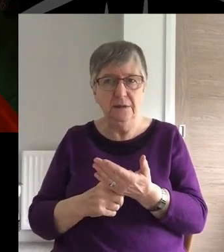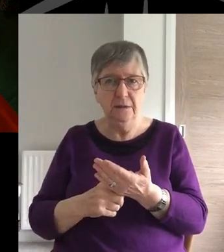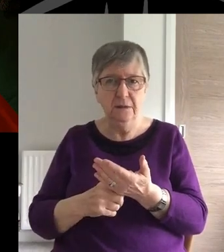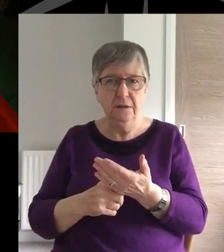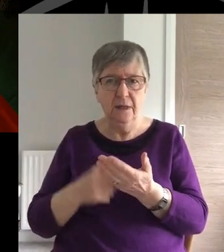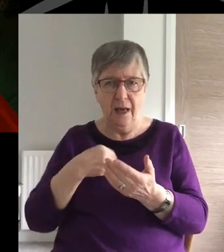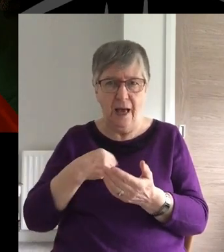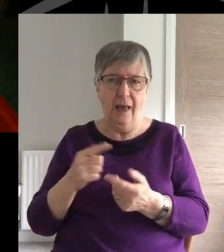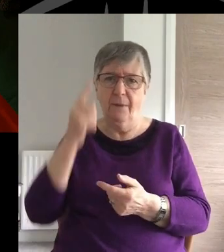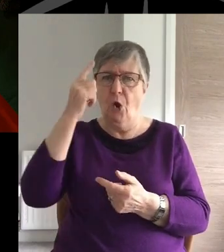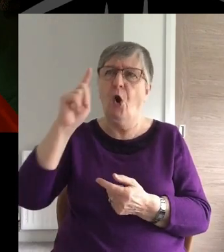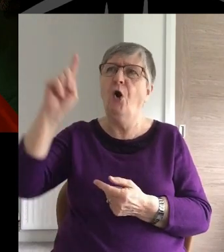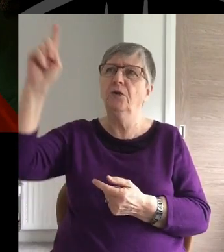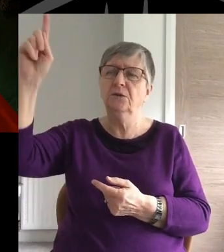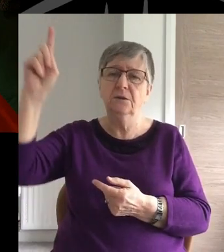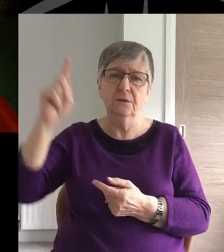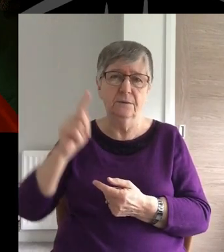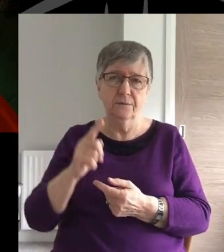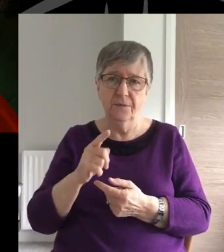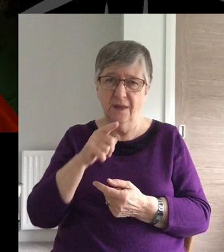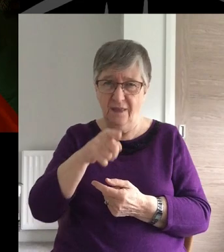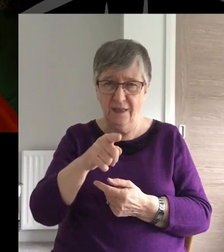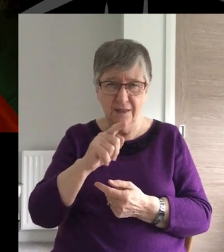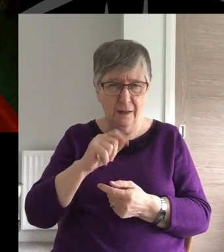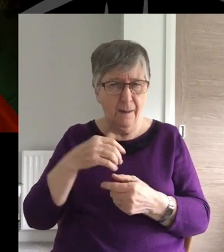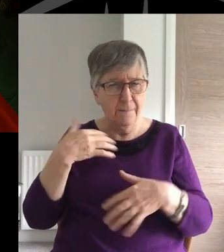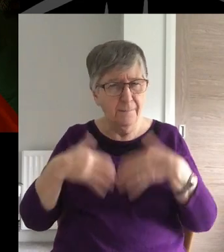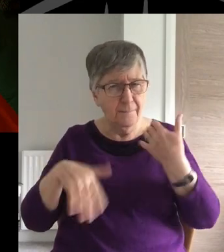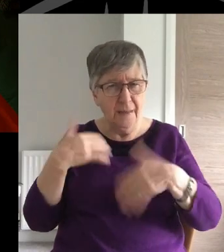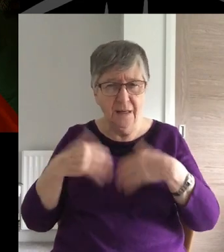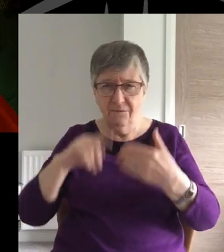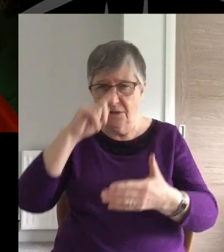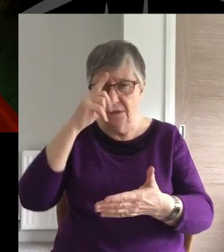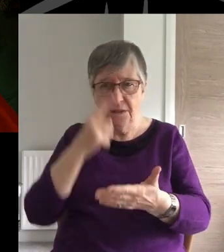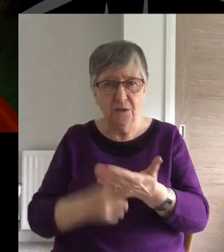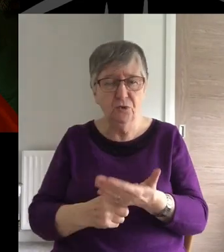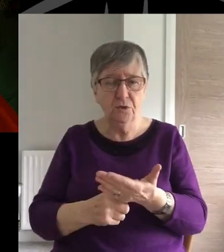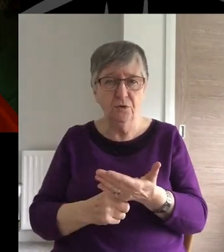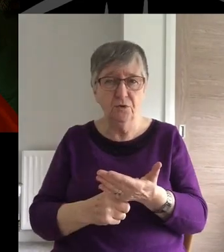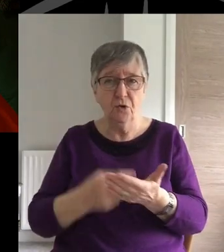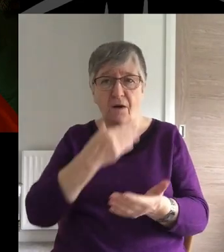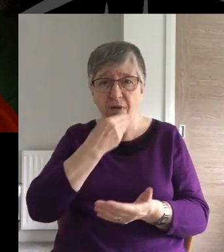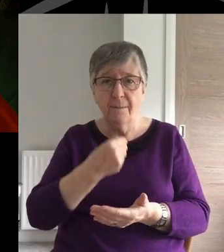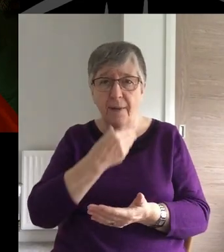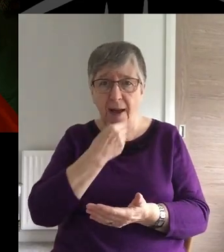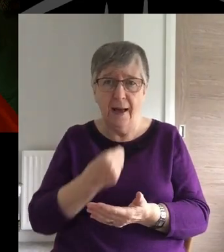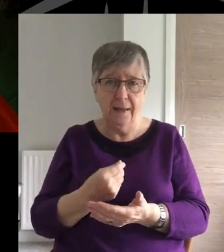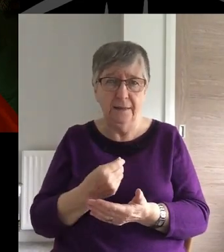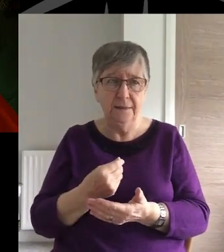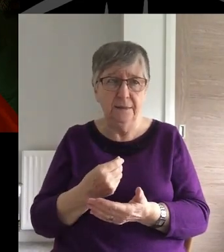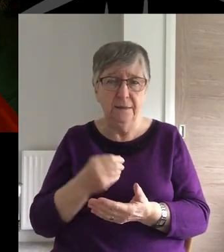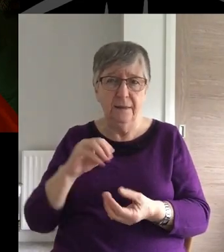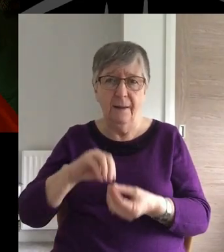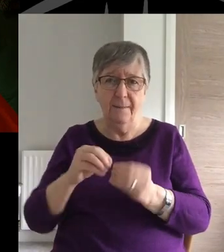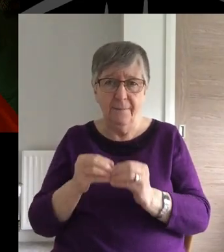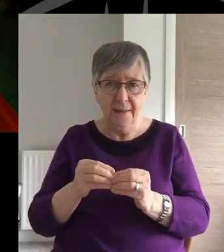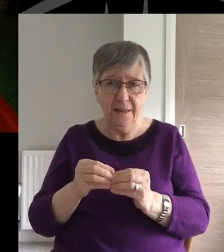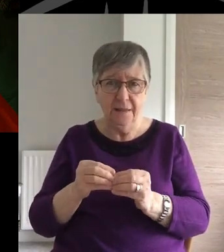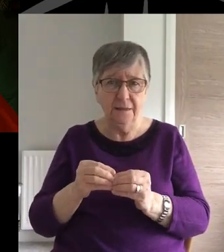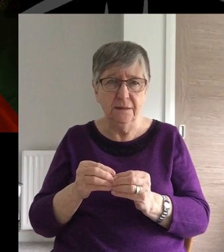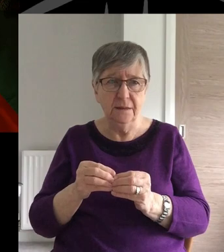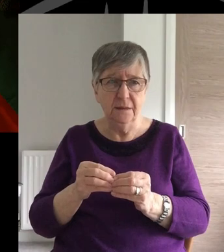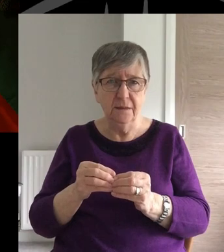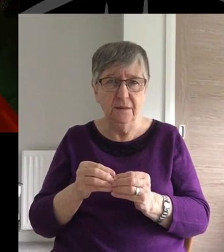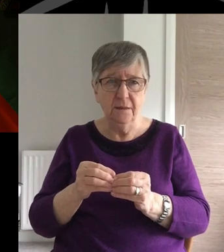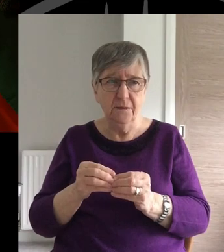deity. They were the painful decisions of a human being made on the basis of